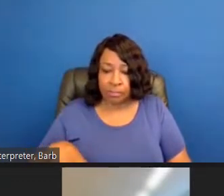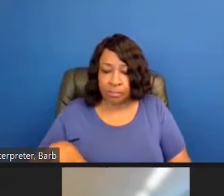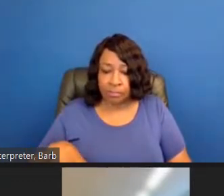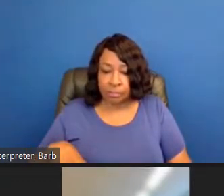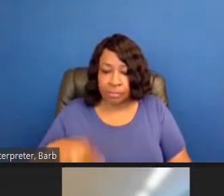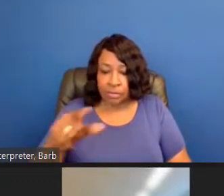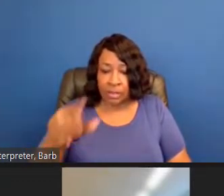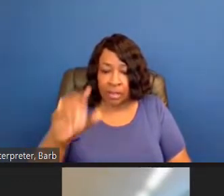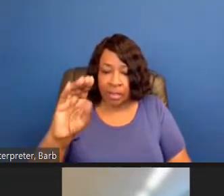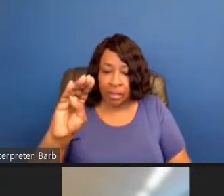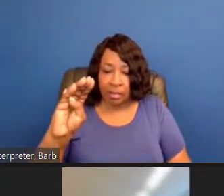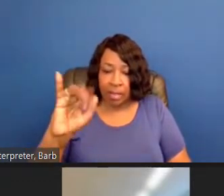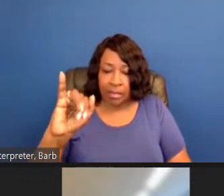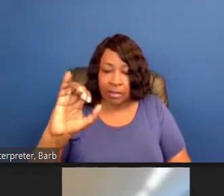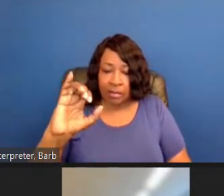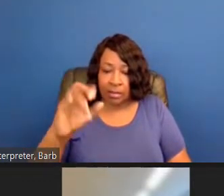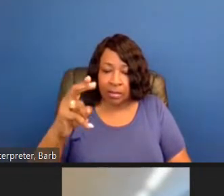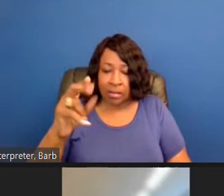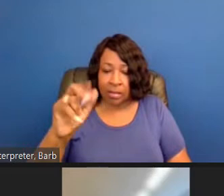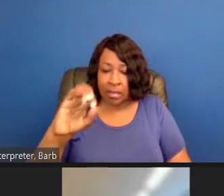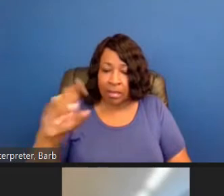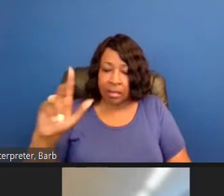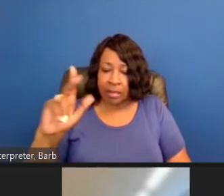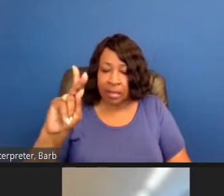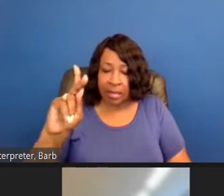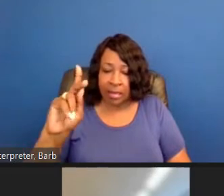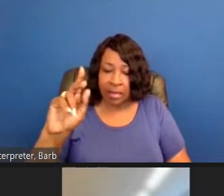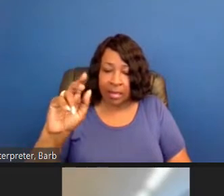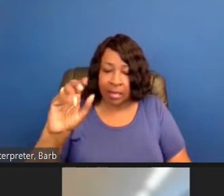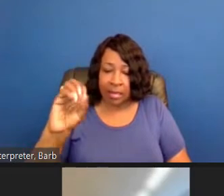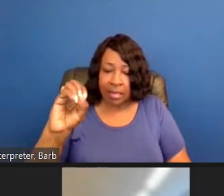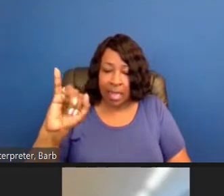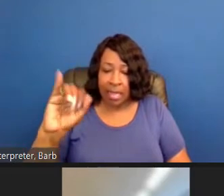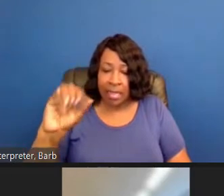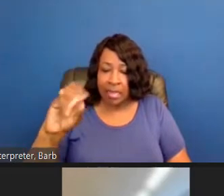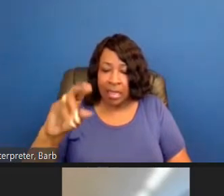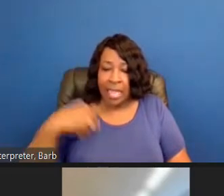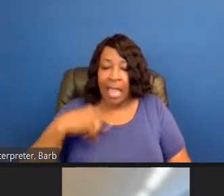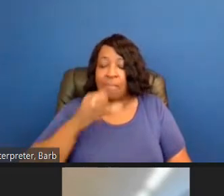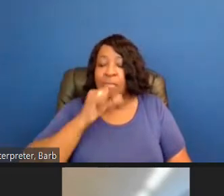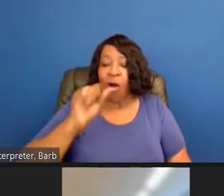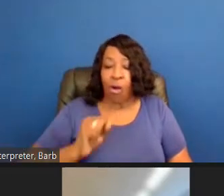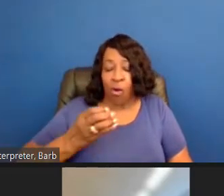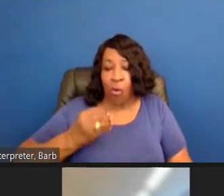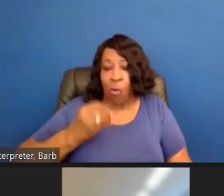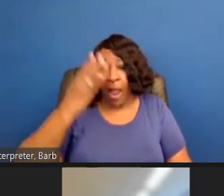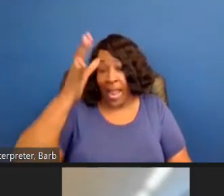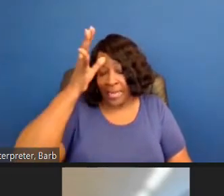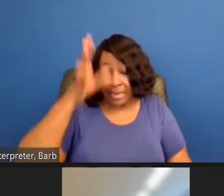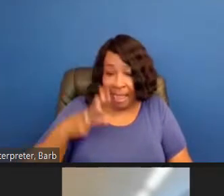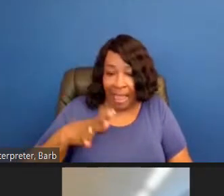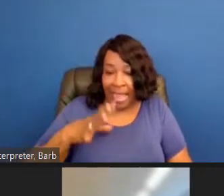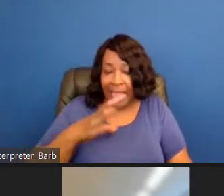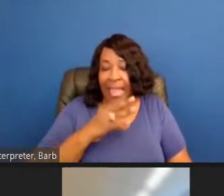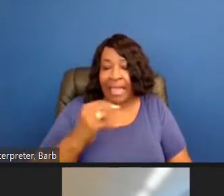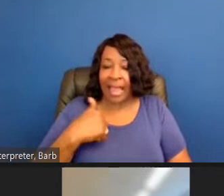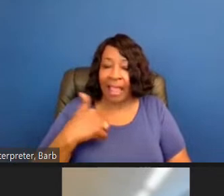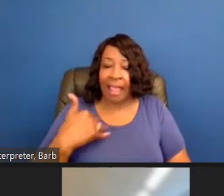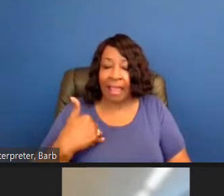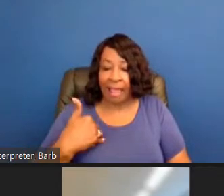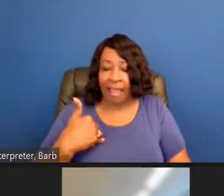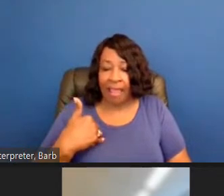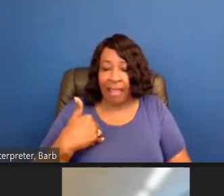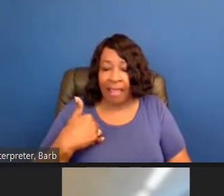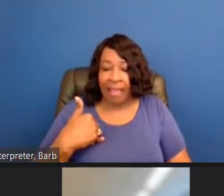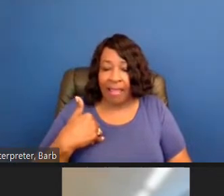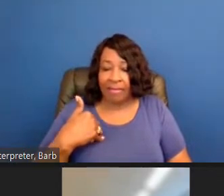Michael Kaiser? This is Michael Kaiser. I'm an old white guy, and I have please contact our office.